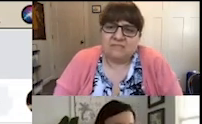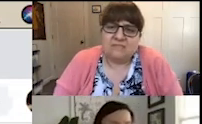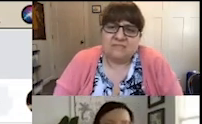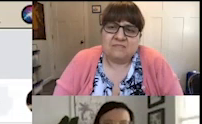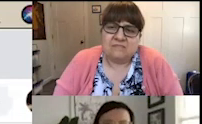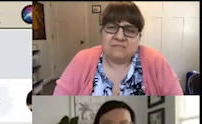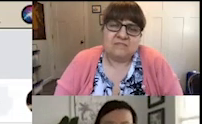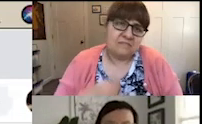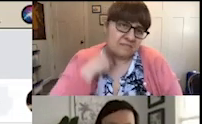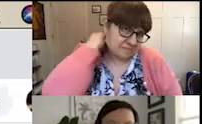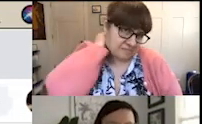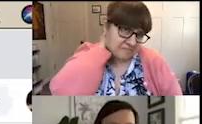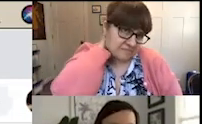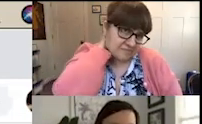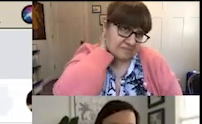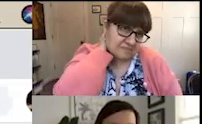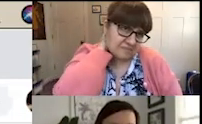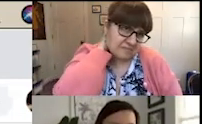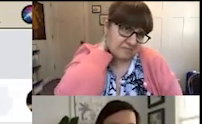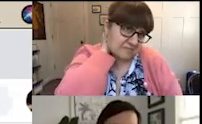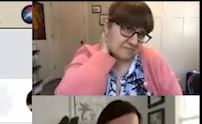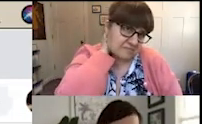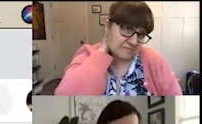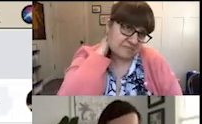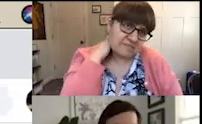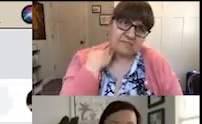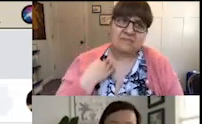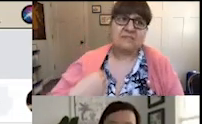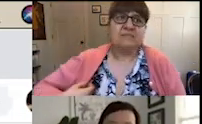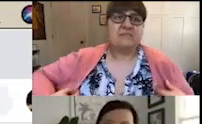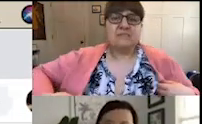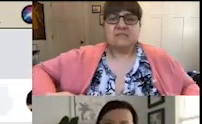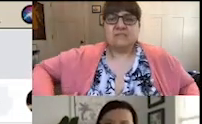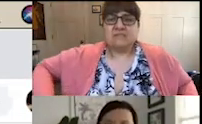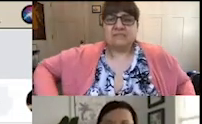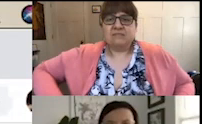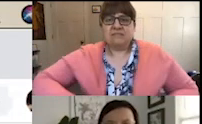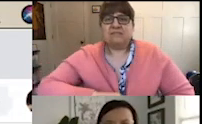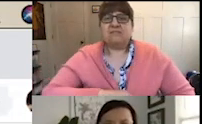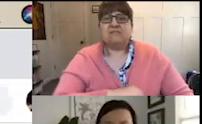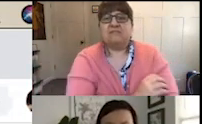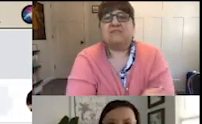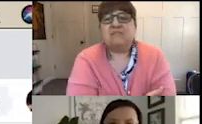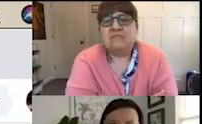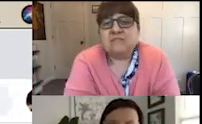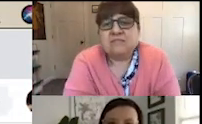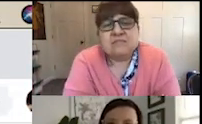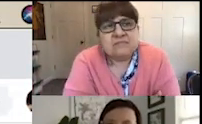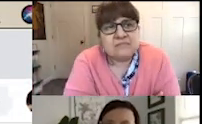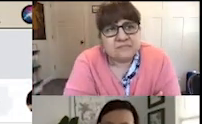approach to the question, which is, I mean, I think you cannot segregate the political or